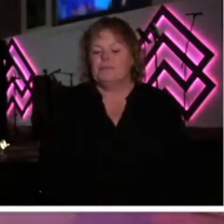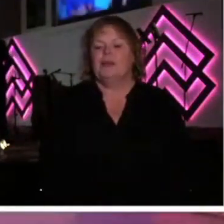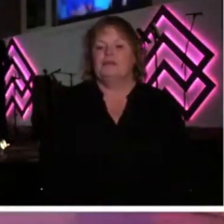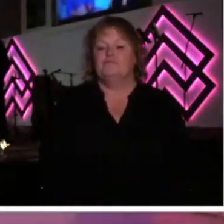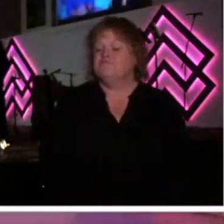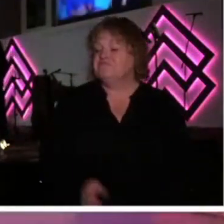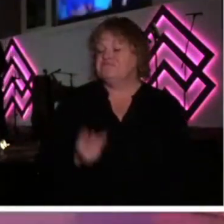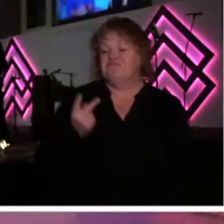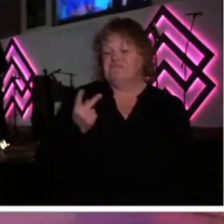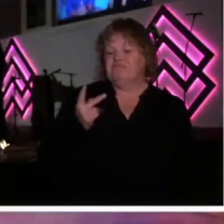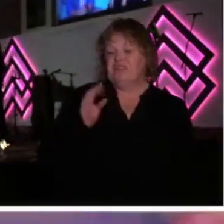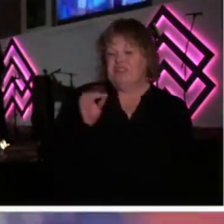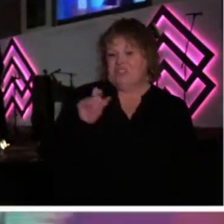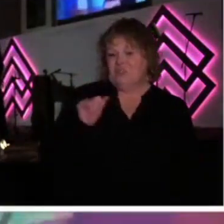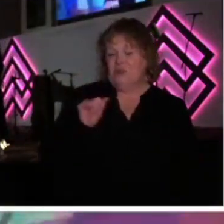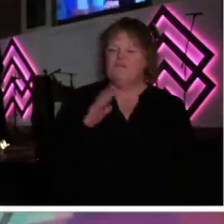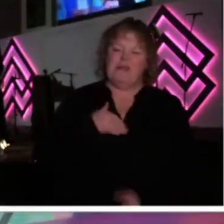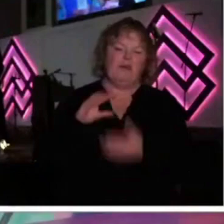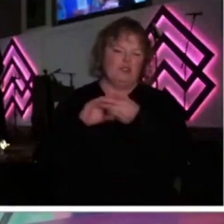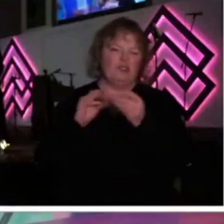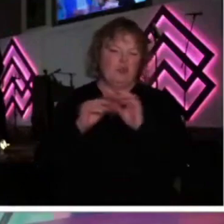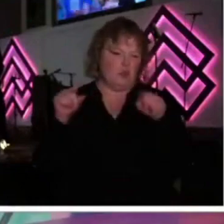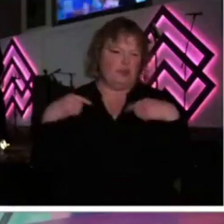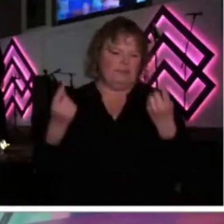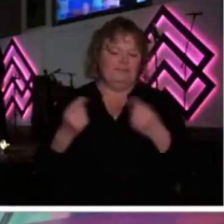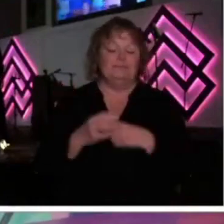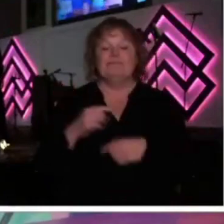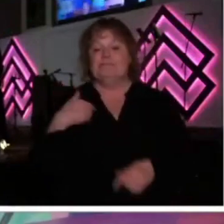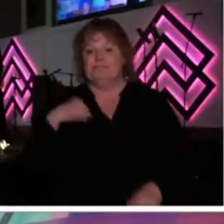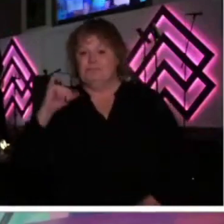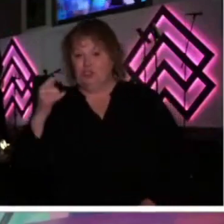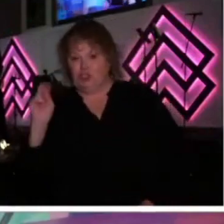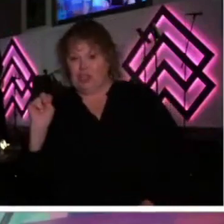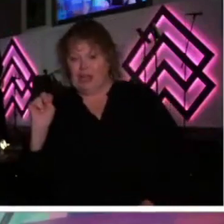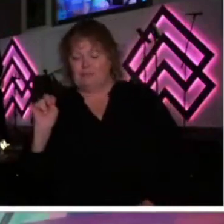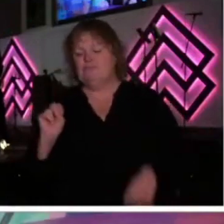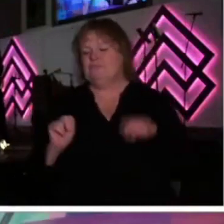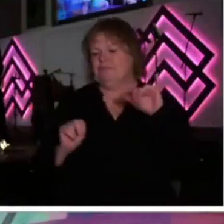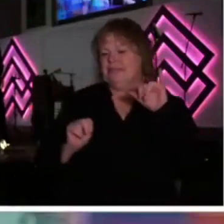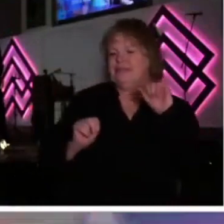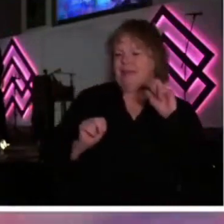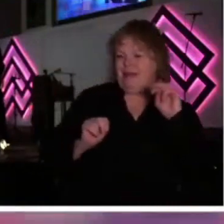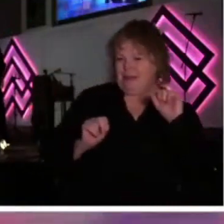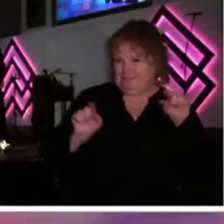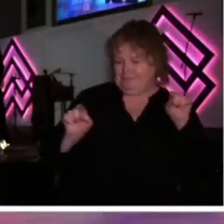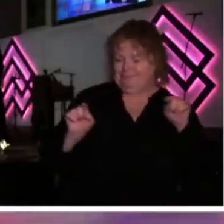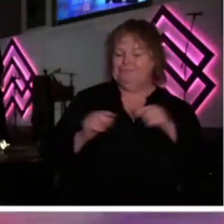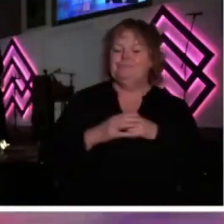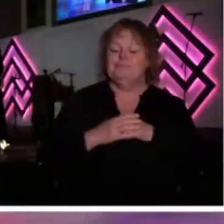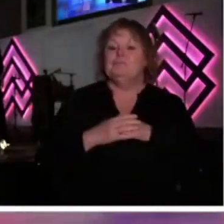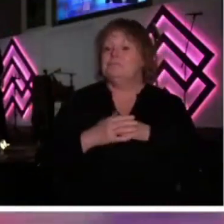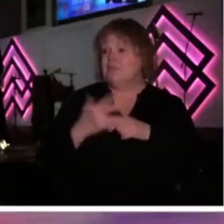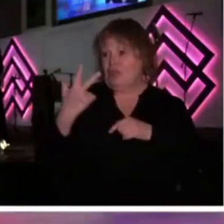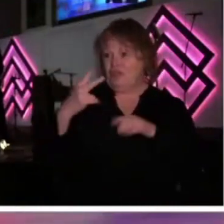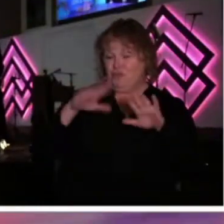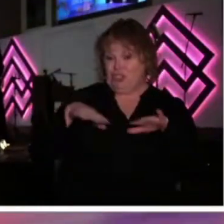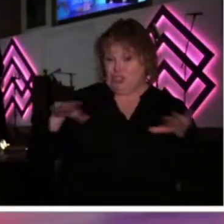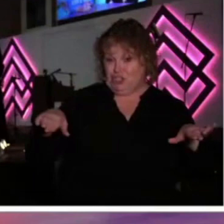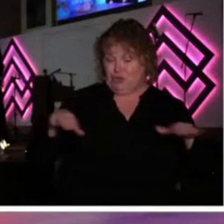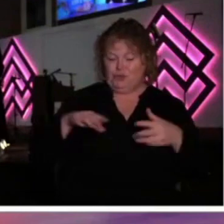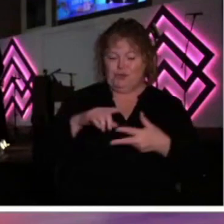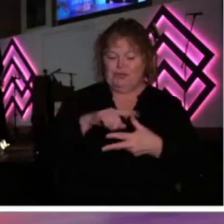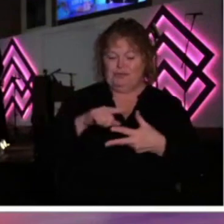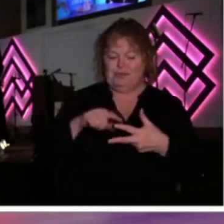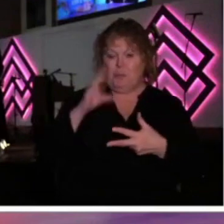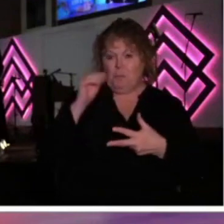We're the Fasulos, and this is our story. I'm John Fasulo. And I'm Yana Fasulo. And we have three kids, two